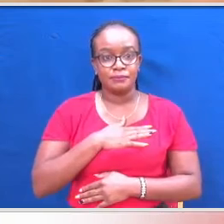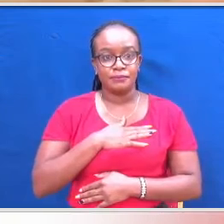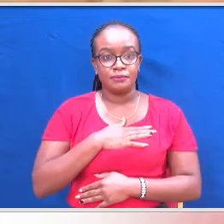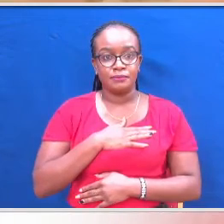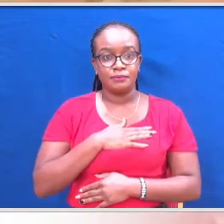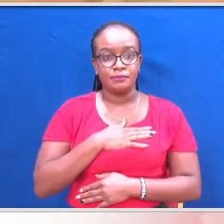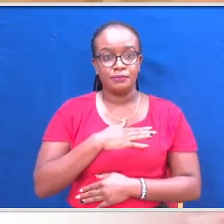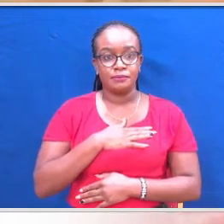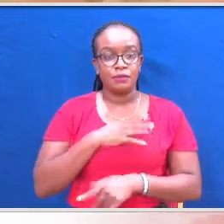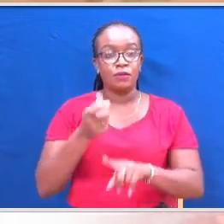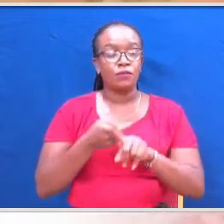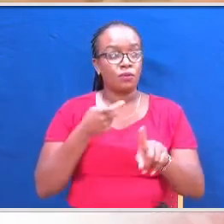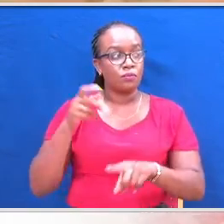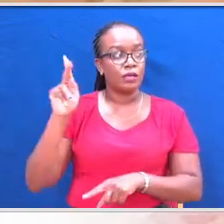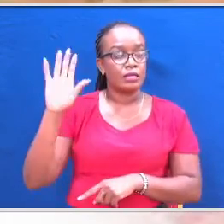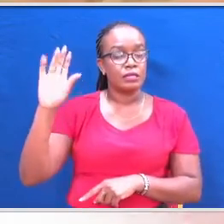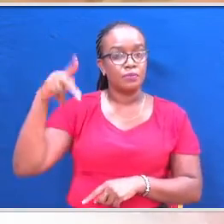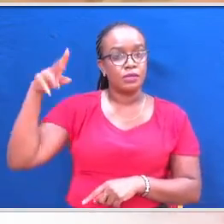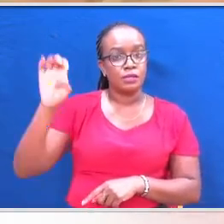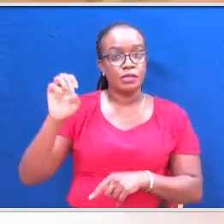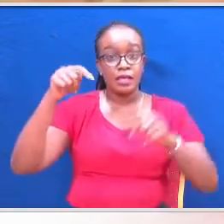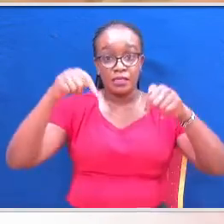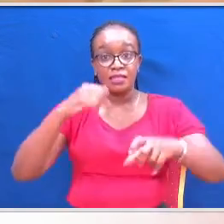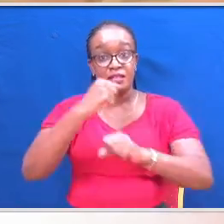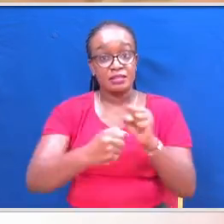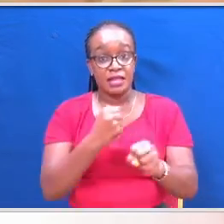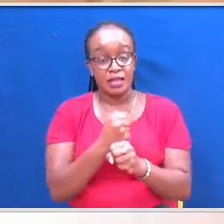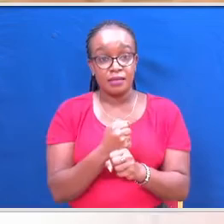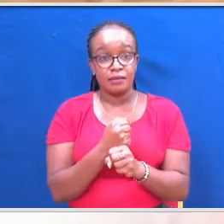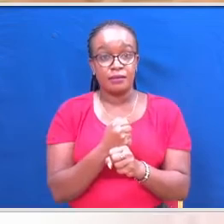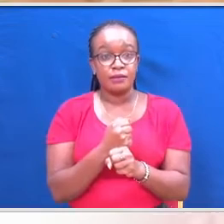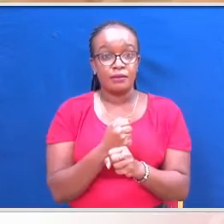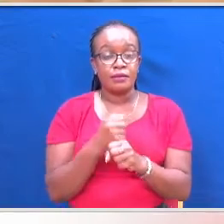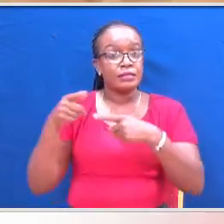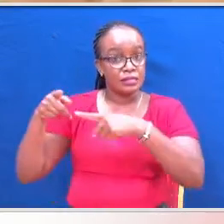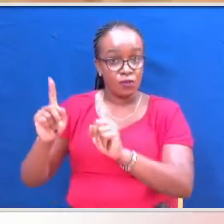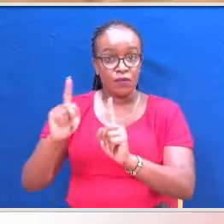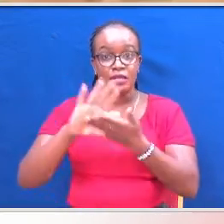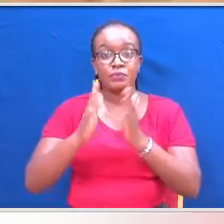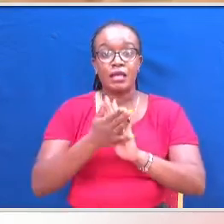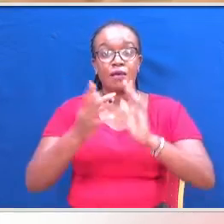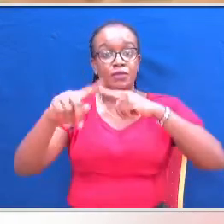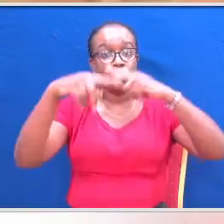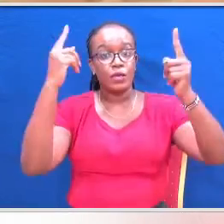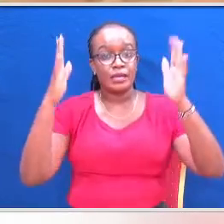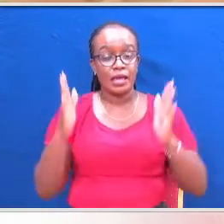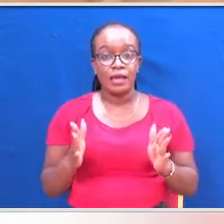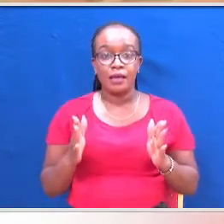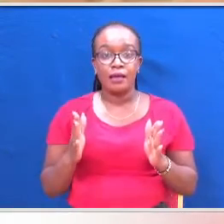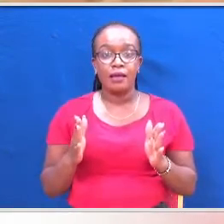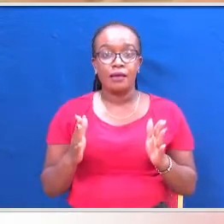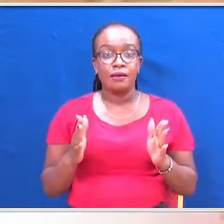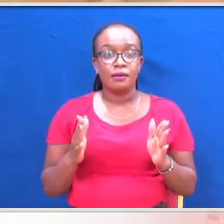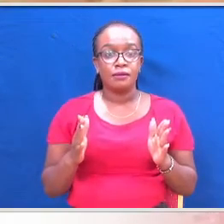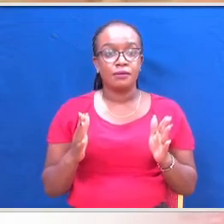kwa wa KCP mwaka huu, na yameepuka kuwa mshindi wa mtihani wa